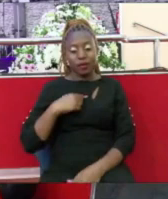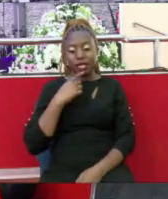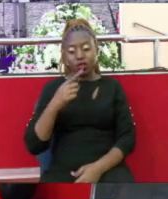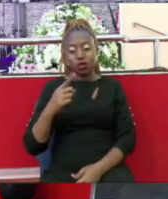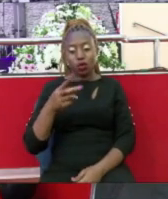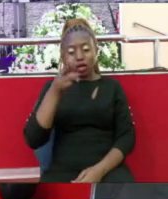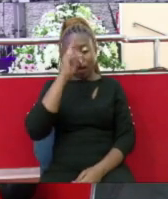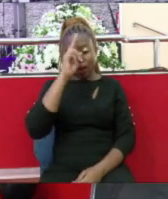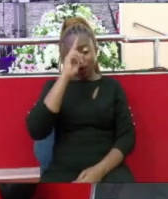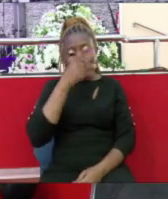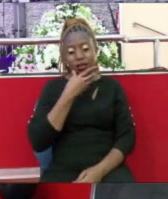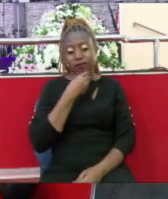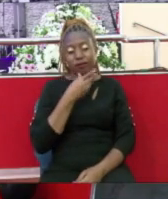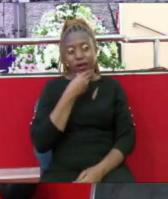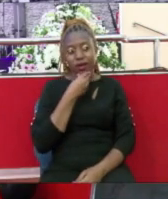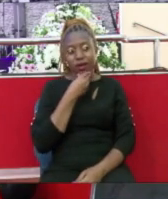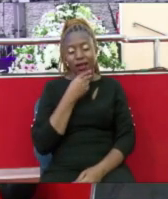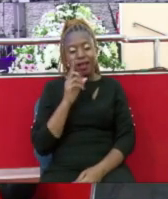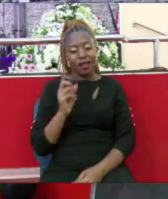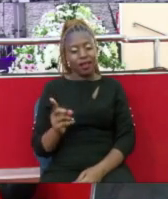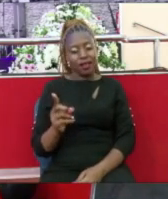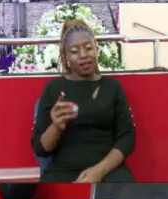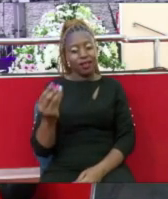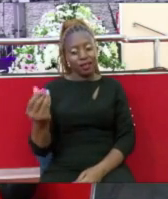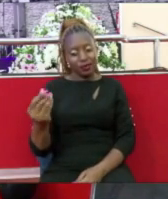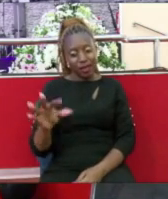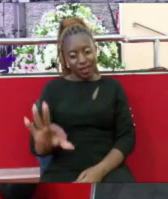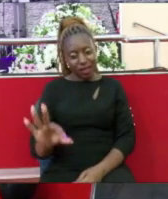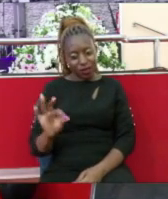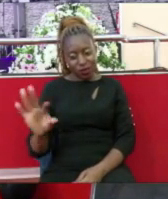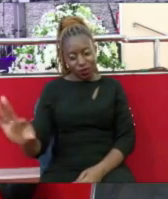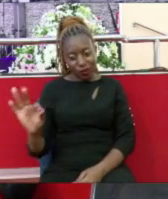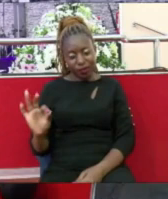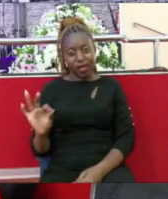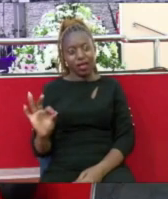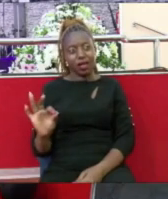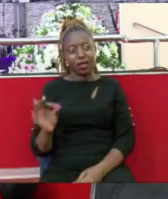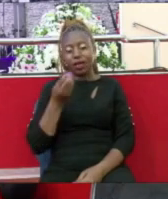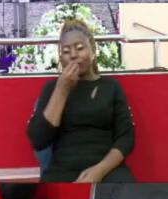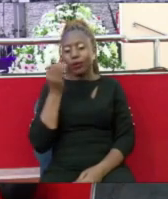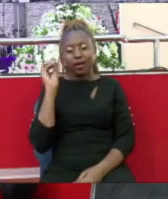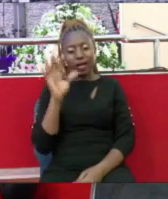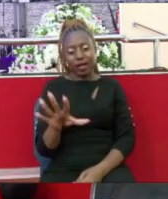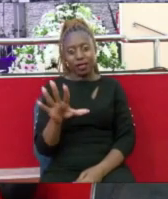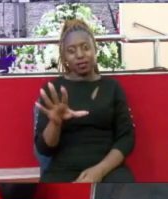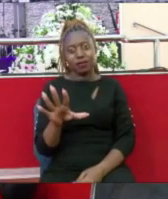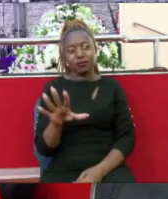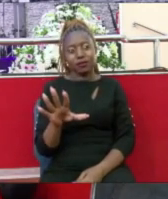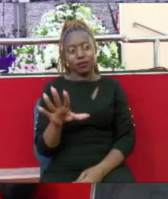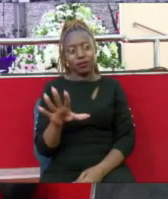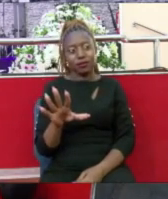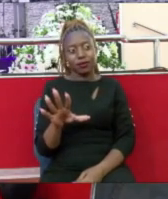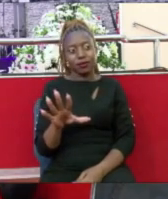mmoja kutana na polisi, this money you pick and people have not given you, it's a curse. Hii pesa ambayo unachukua na watu hawajakupa